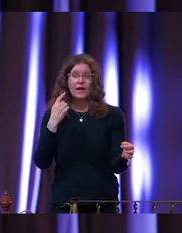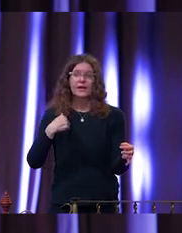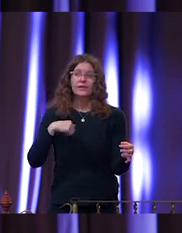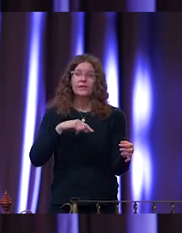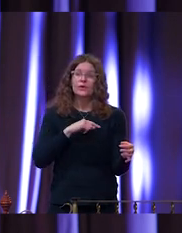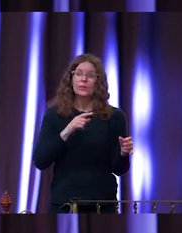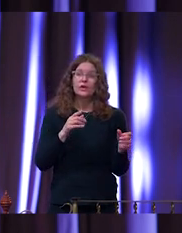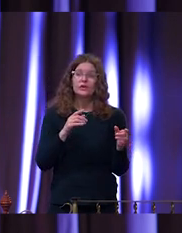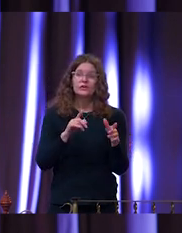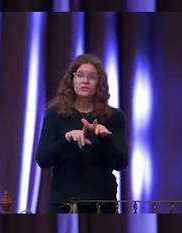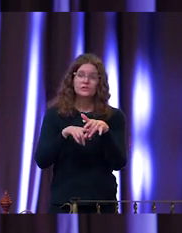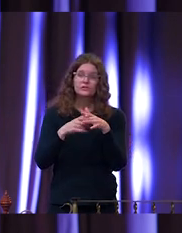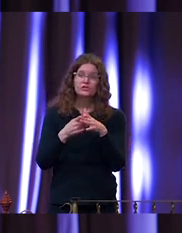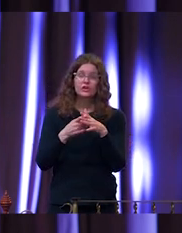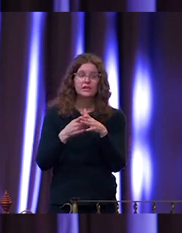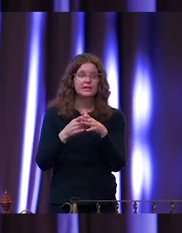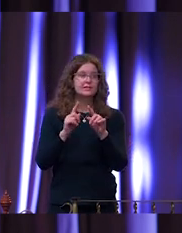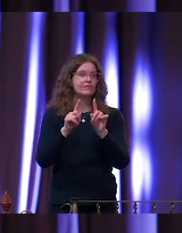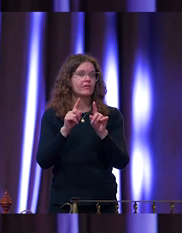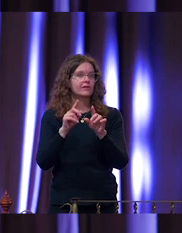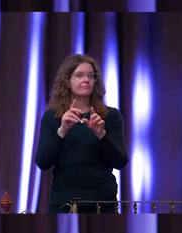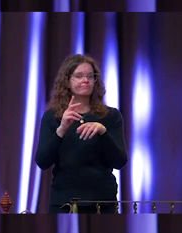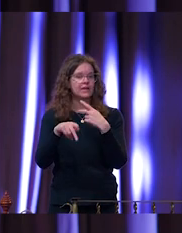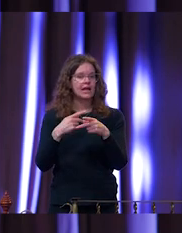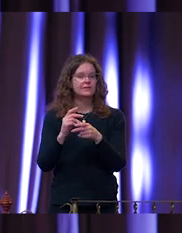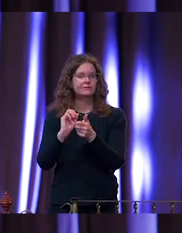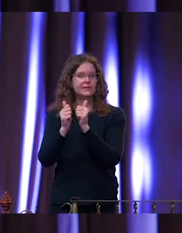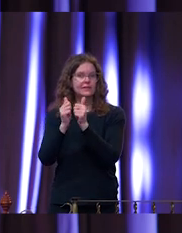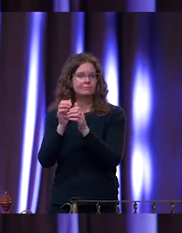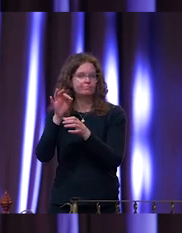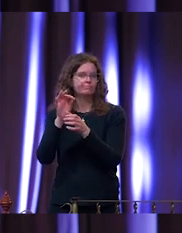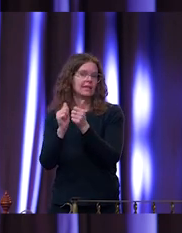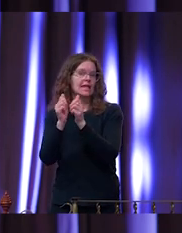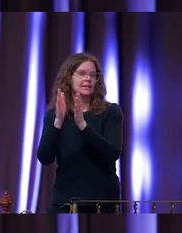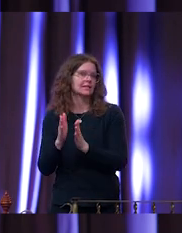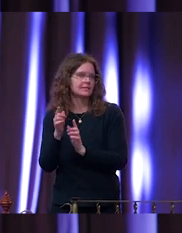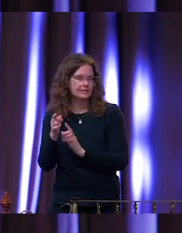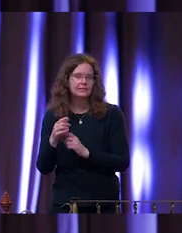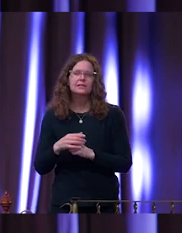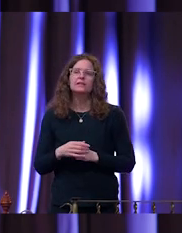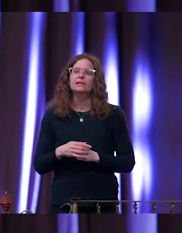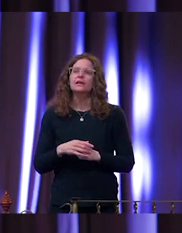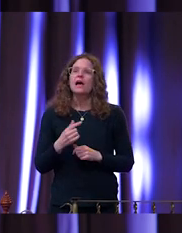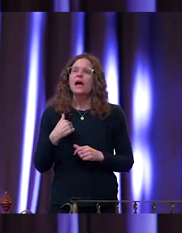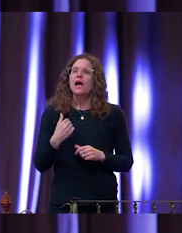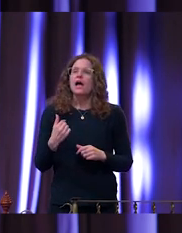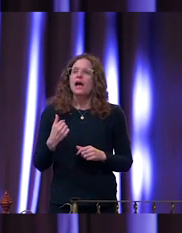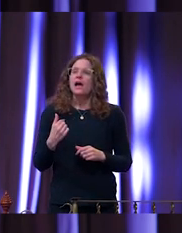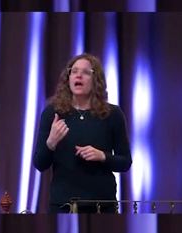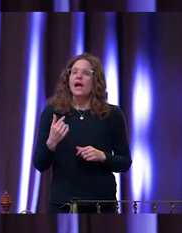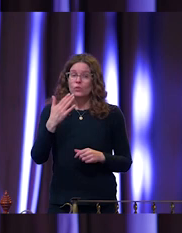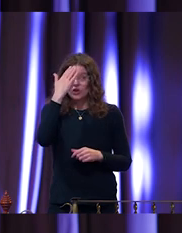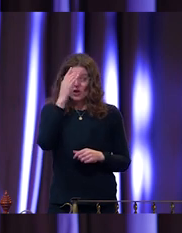different pool of candidates, you could say. And we know more or less how competitive